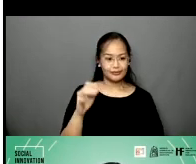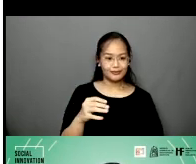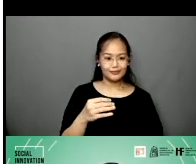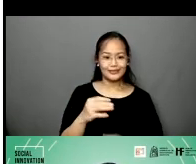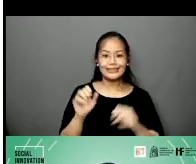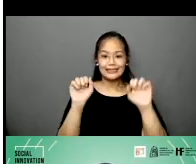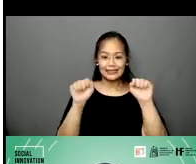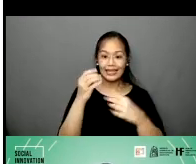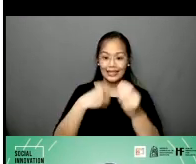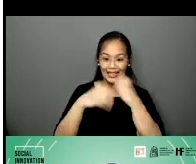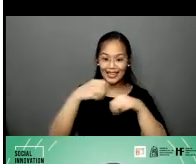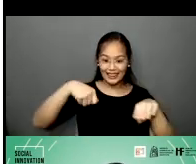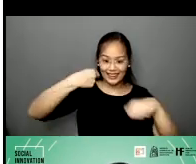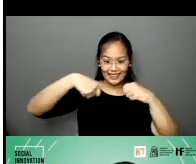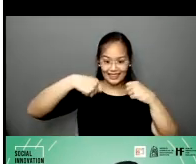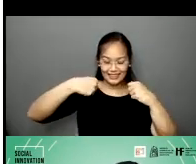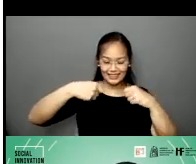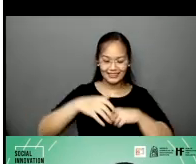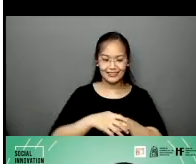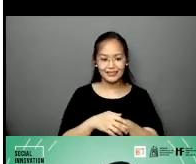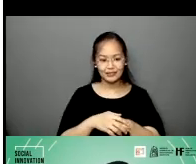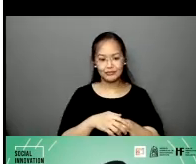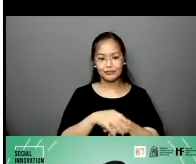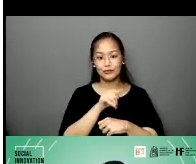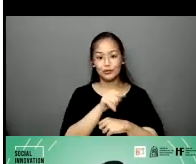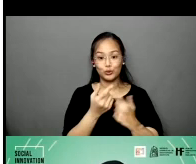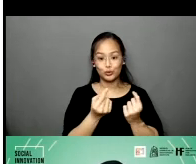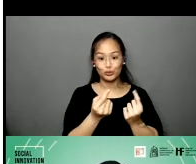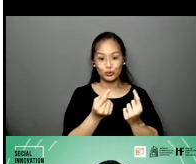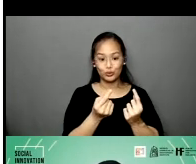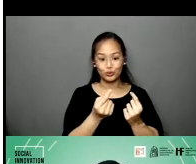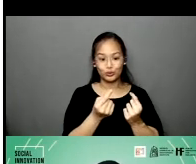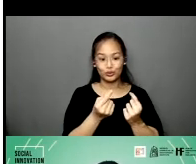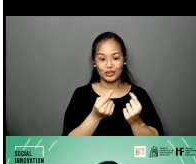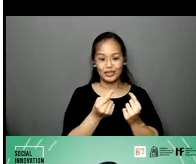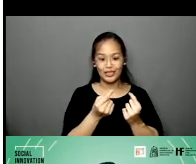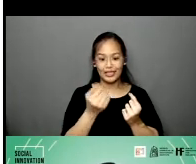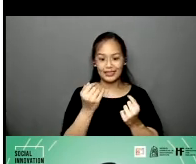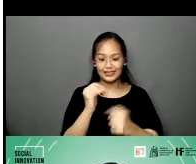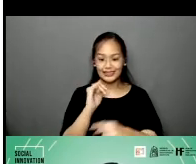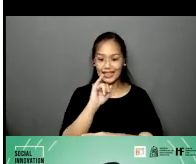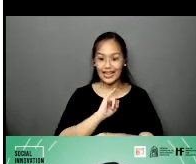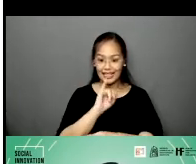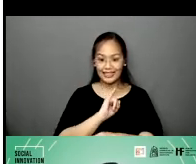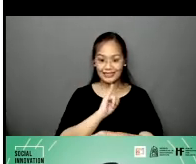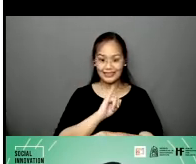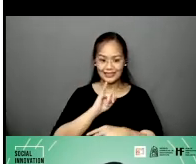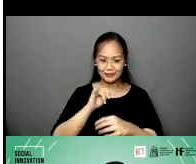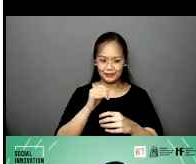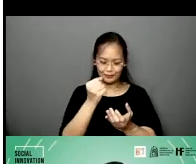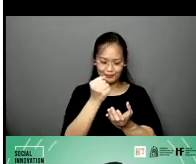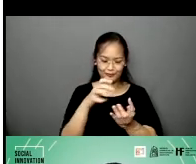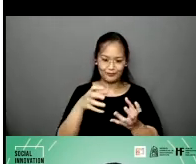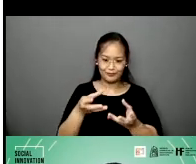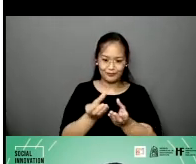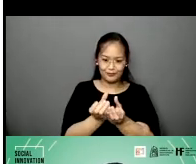cutlery. So this was a process where they mold their own ice cream spoons using rice, wheat, and sorghum. So the